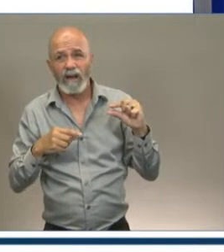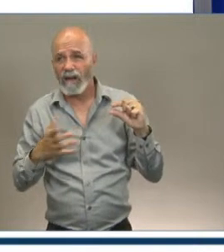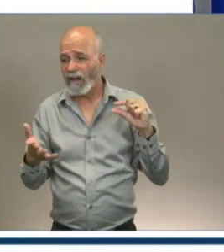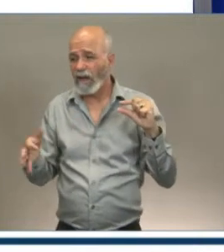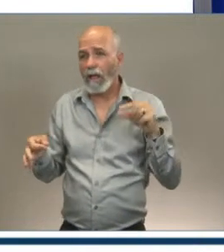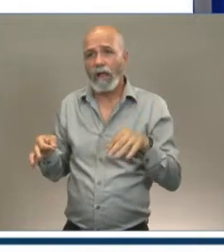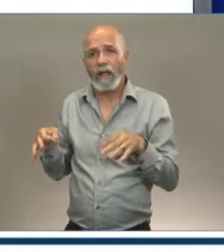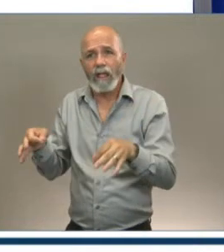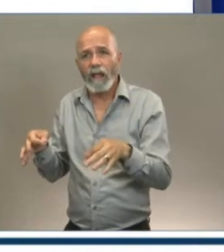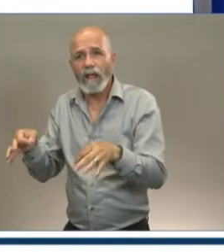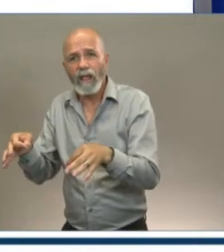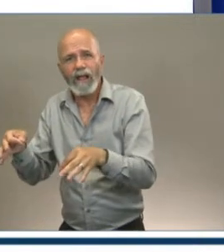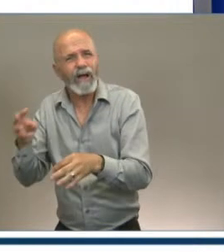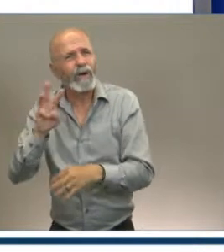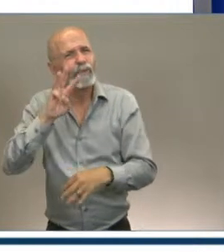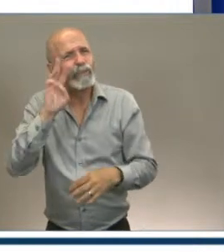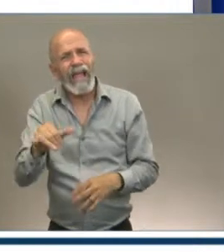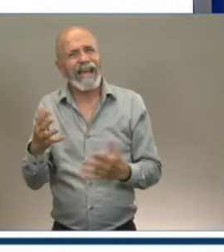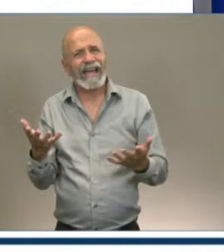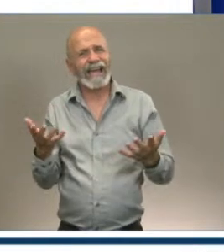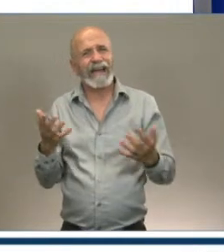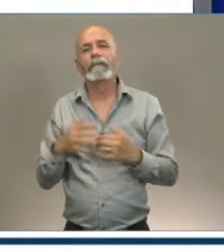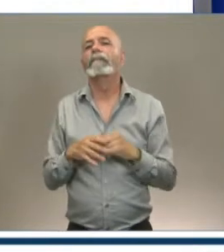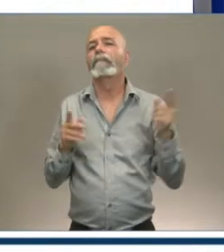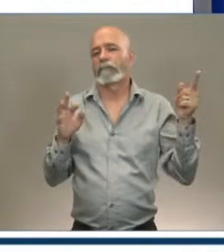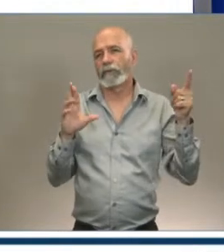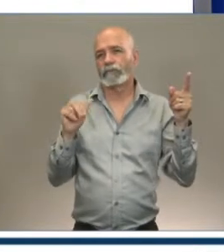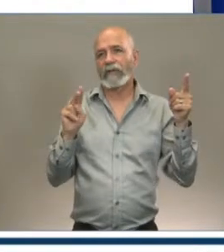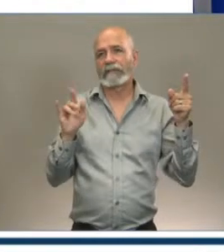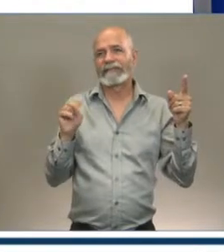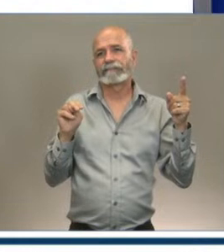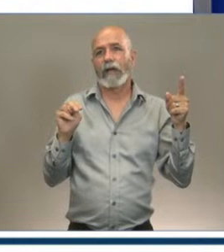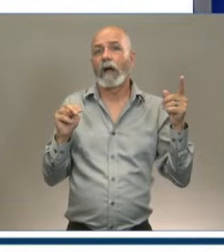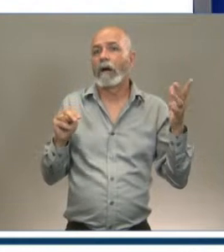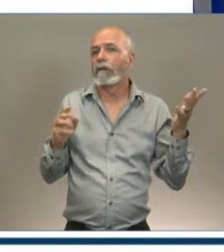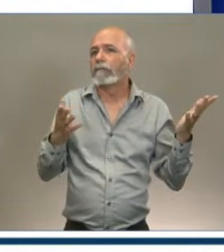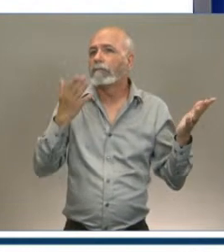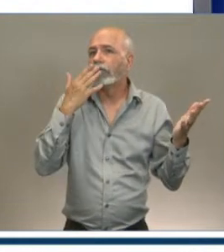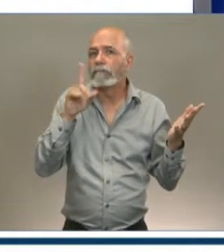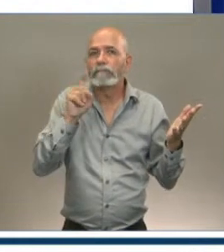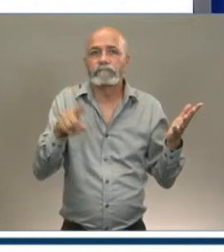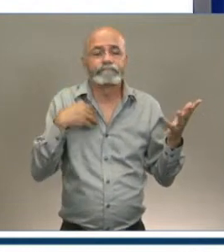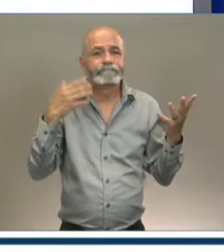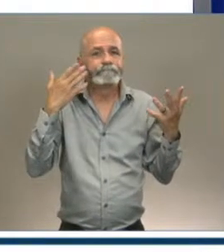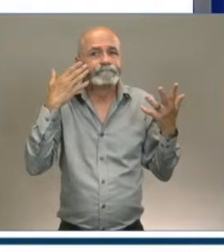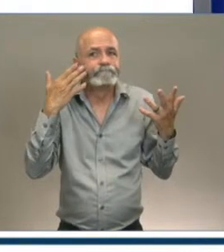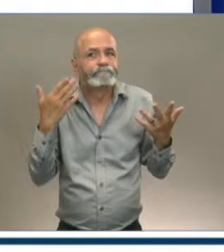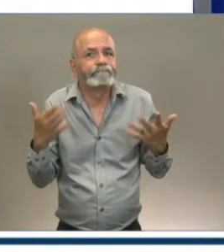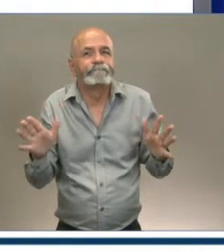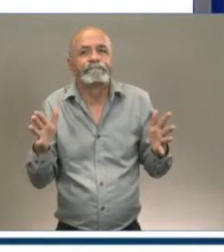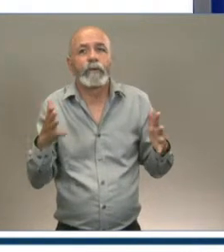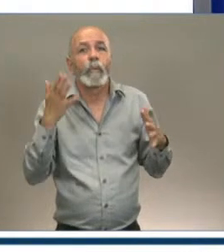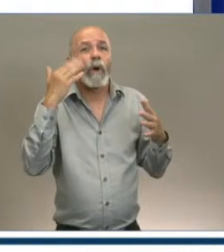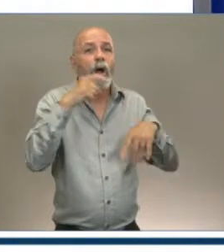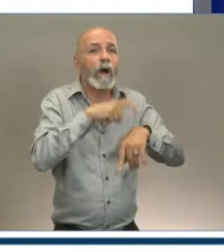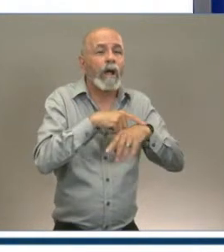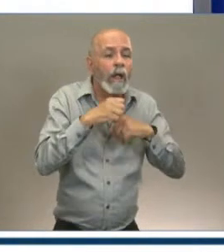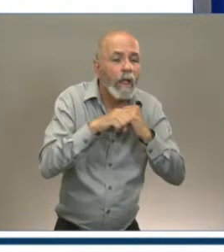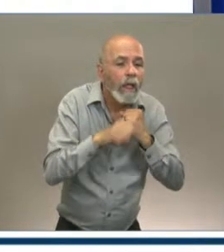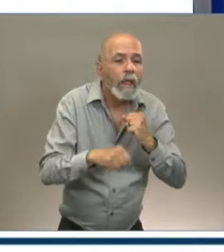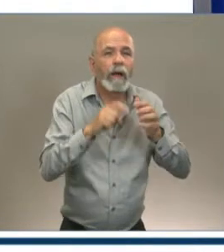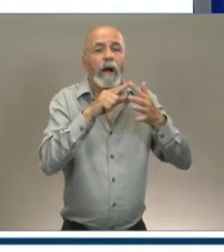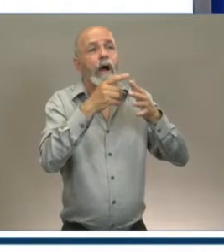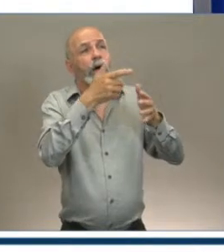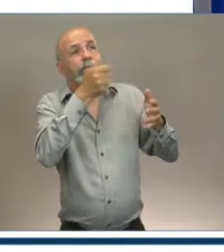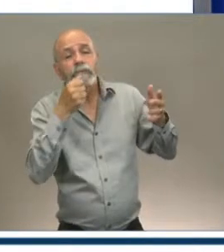have information on the timing. I know the department is working with the sector to get the funding that we allocated for